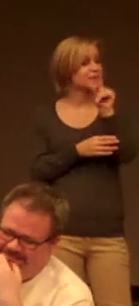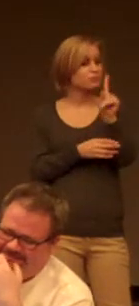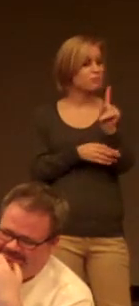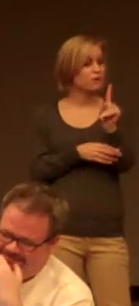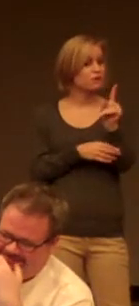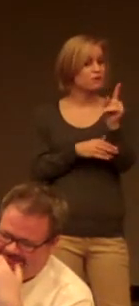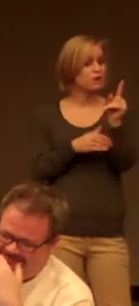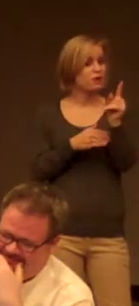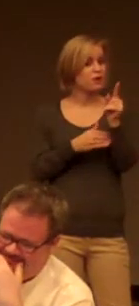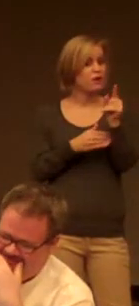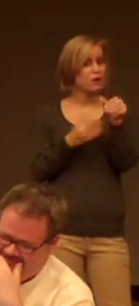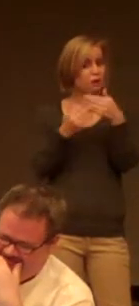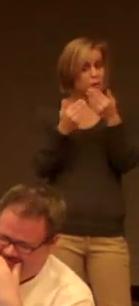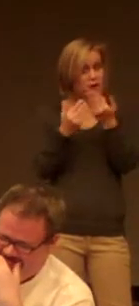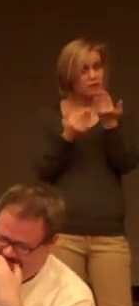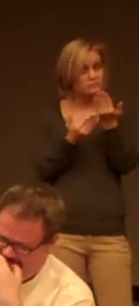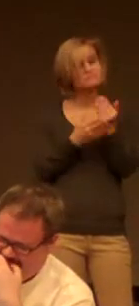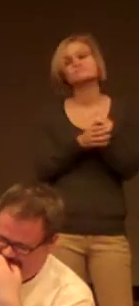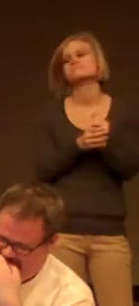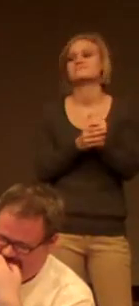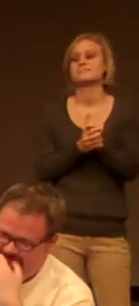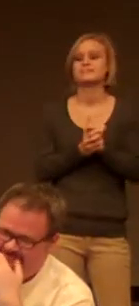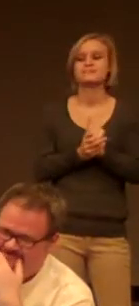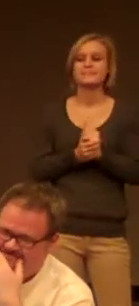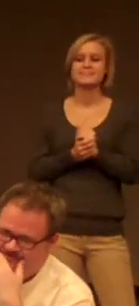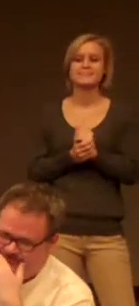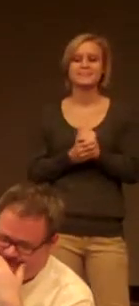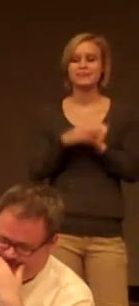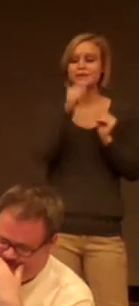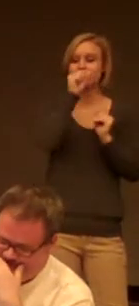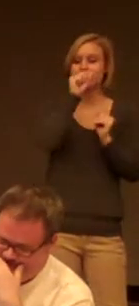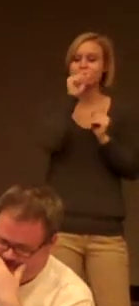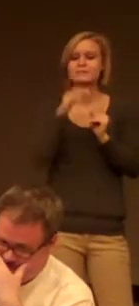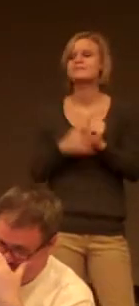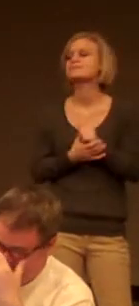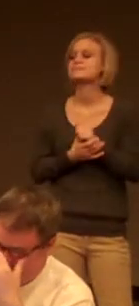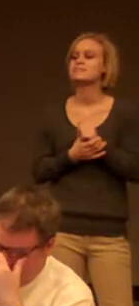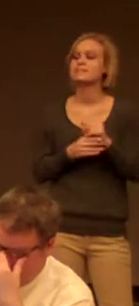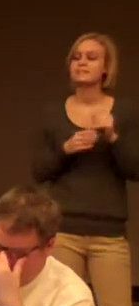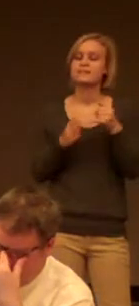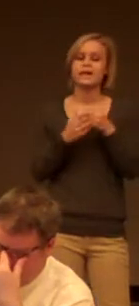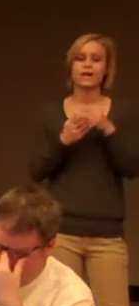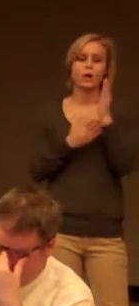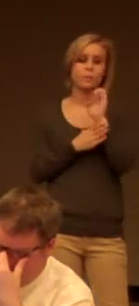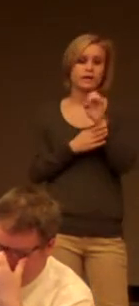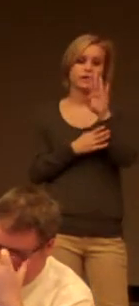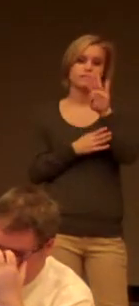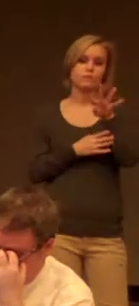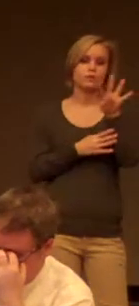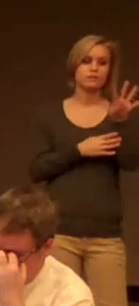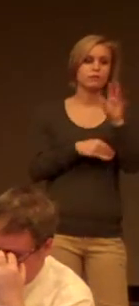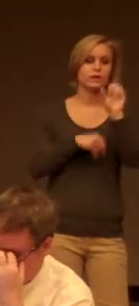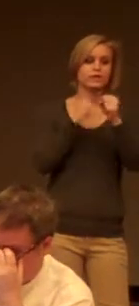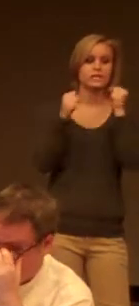1891. Almost. Almost. No, it'll be 44 years.